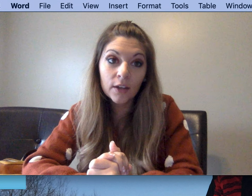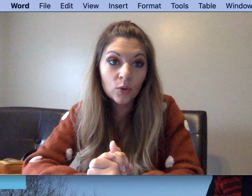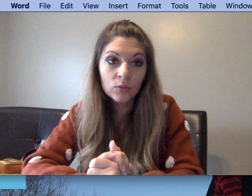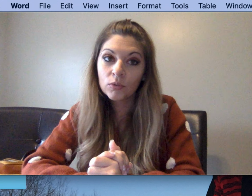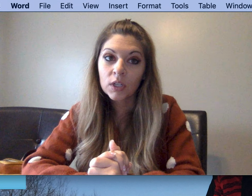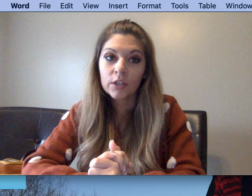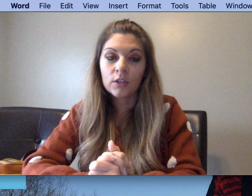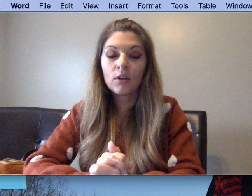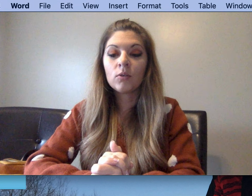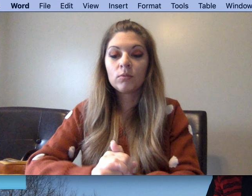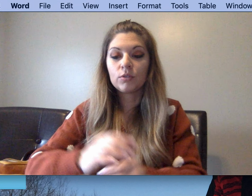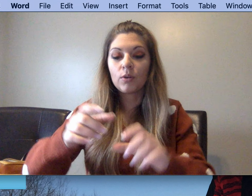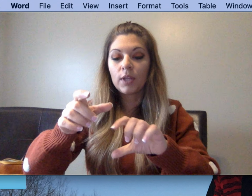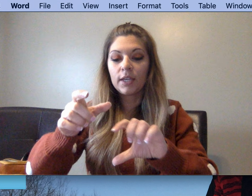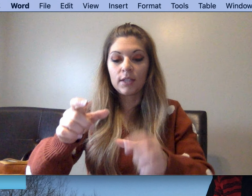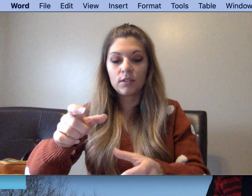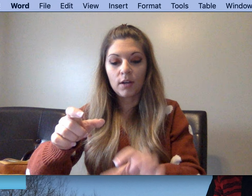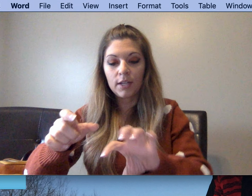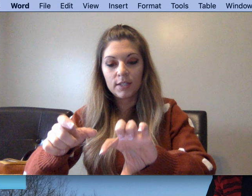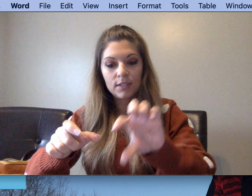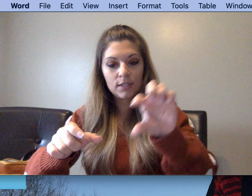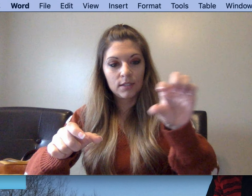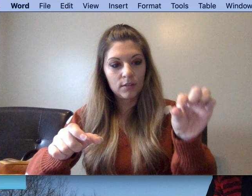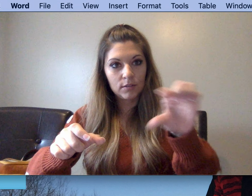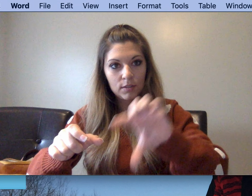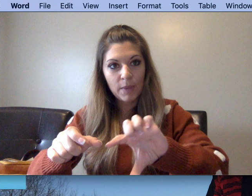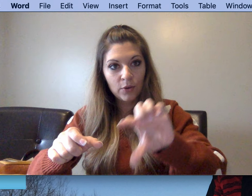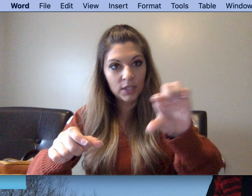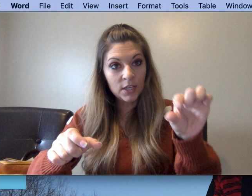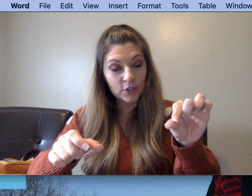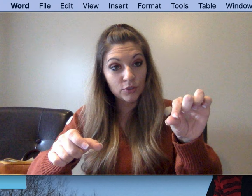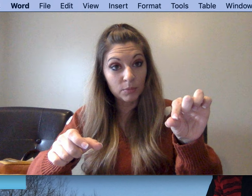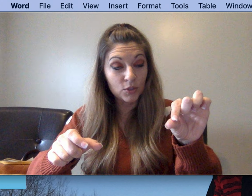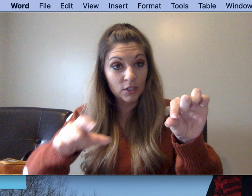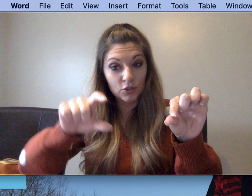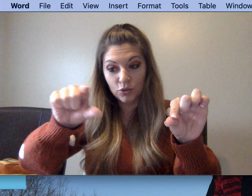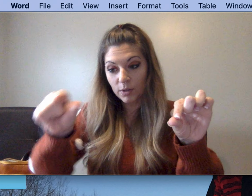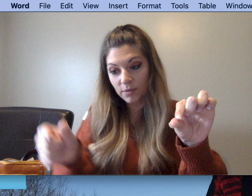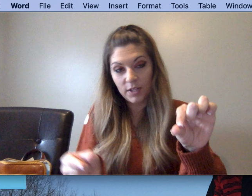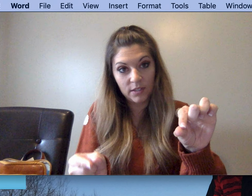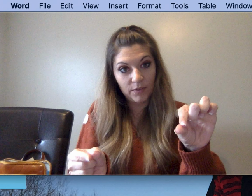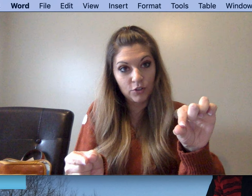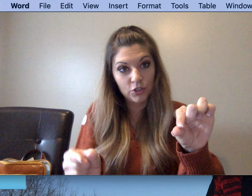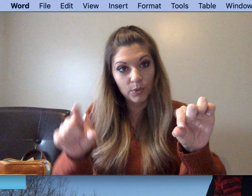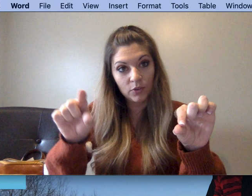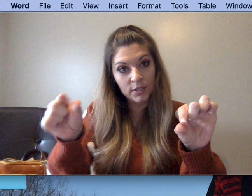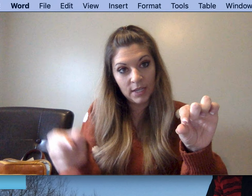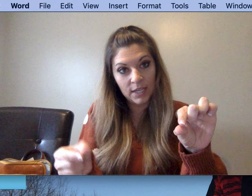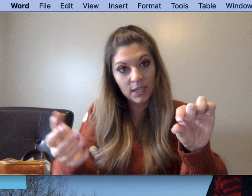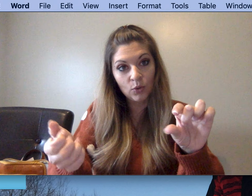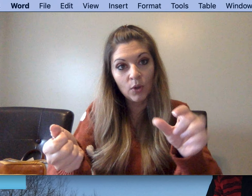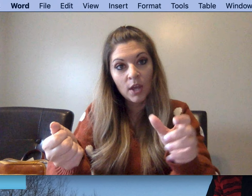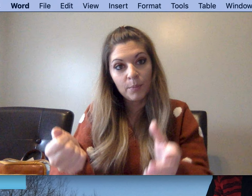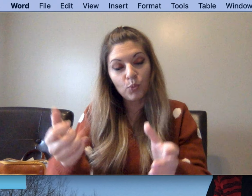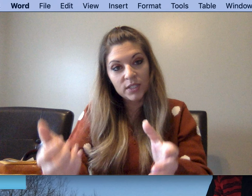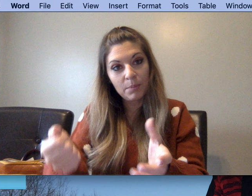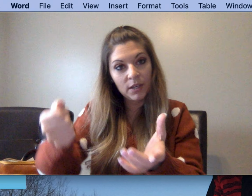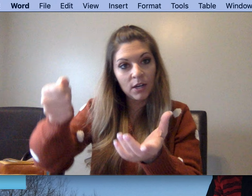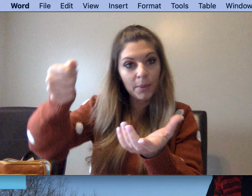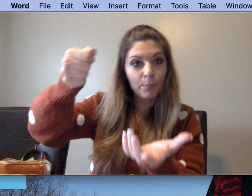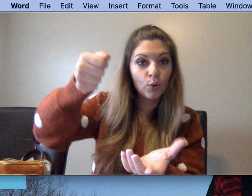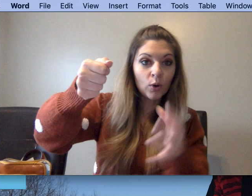tea kettle, you know? So like it's got its spout here, so I'm using a descriptive classifier to show what it looks like, a handle, but